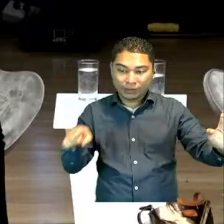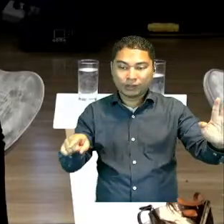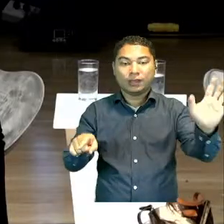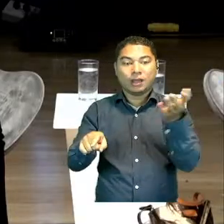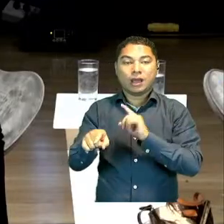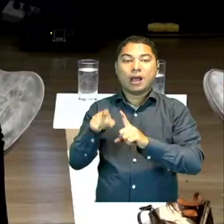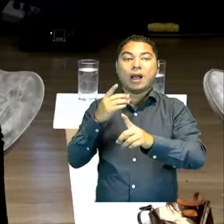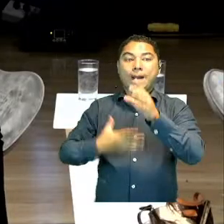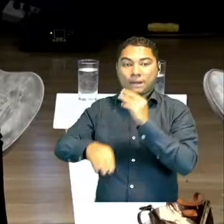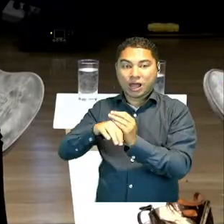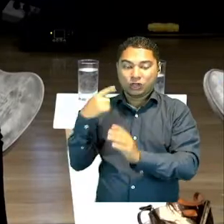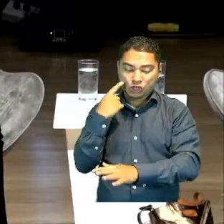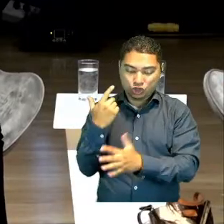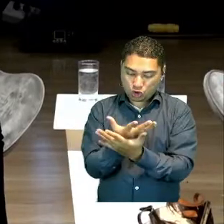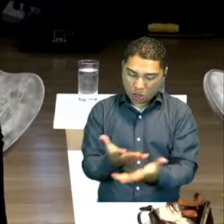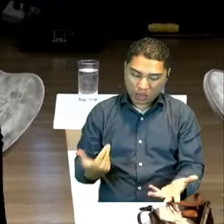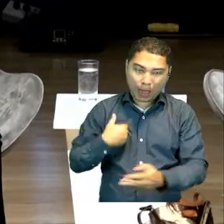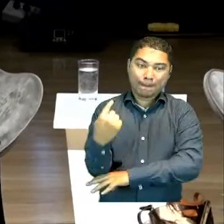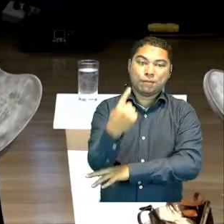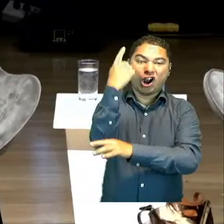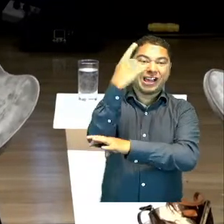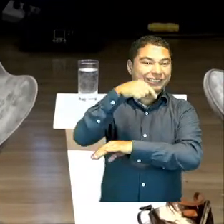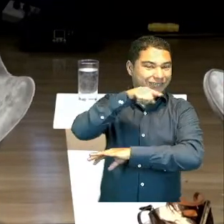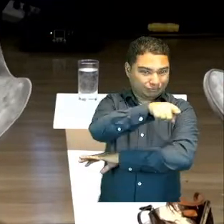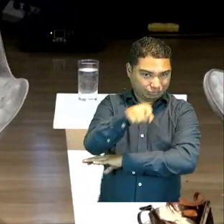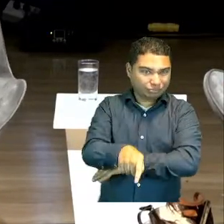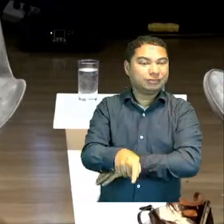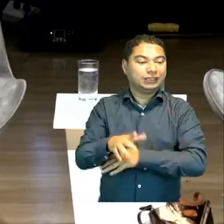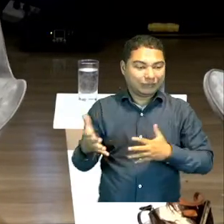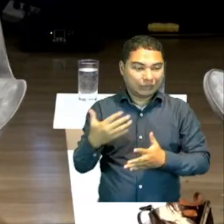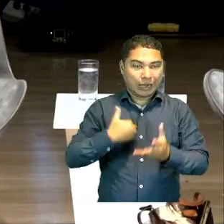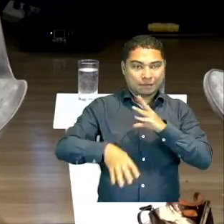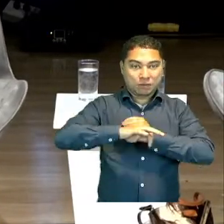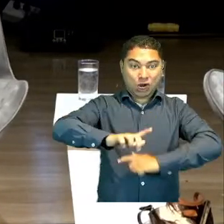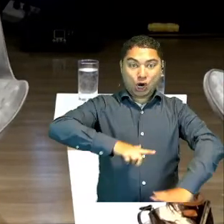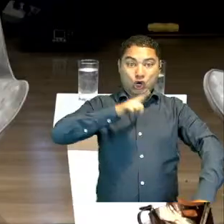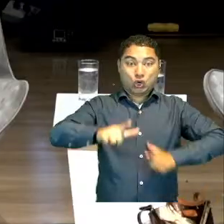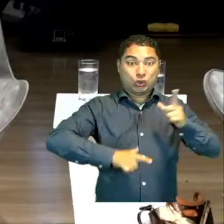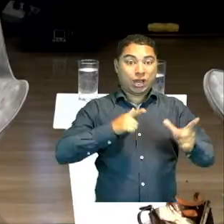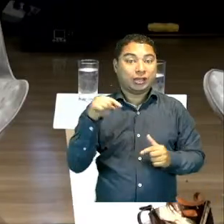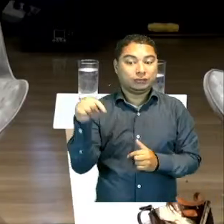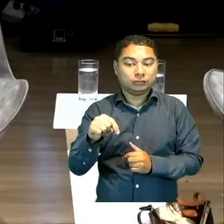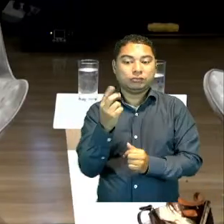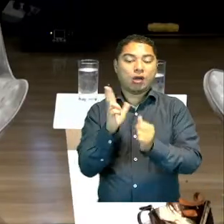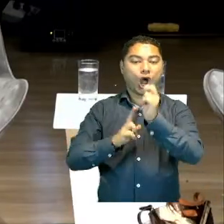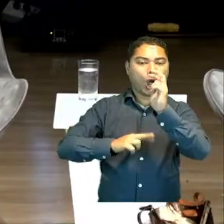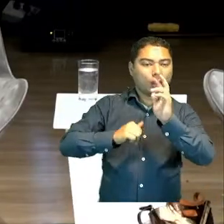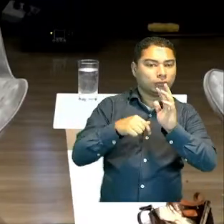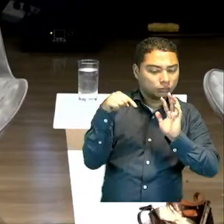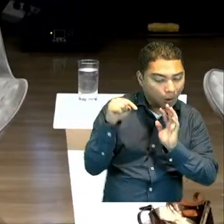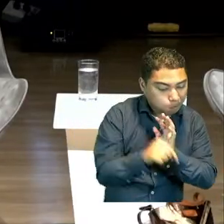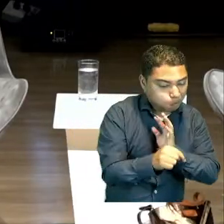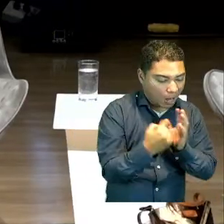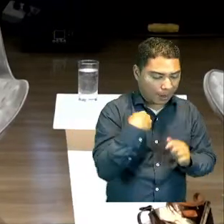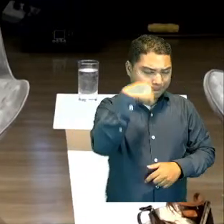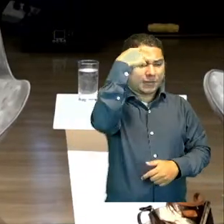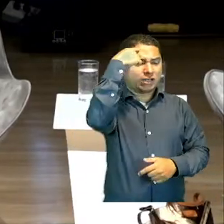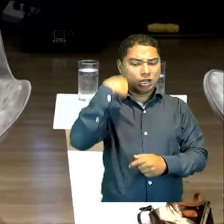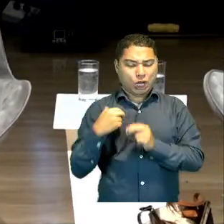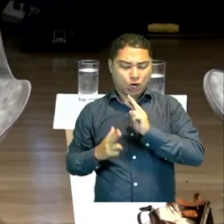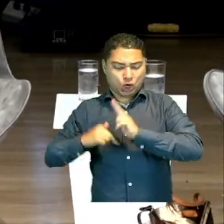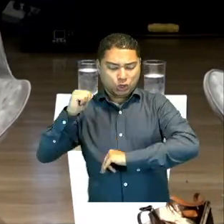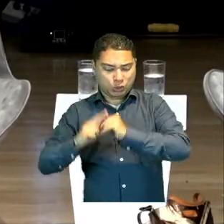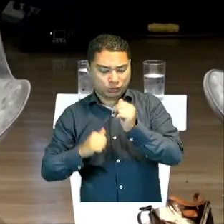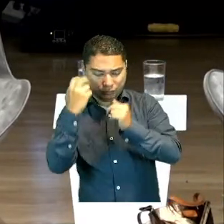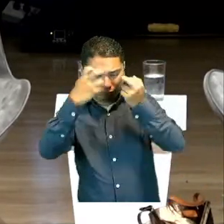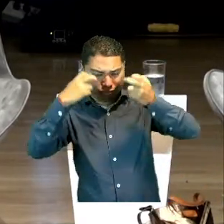you can transform that pain and those particular elements into a source of struggle, but